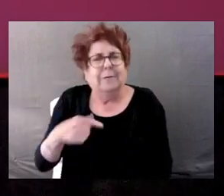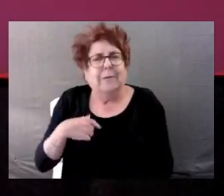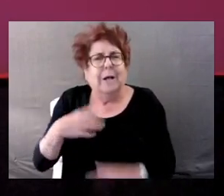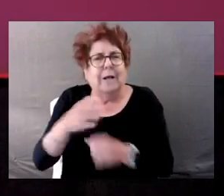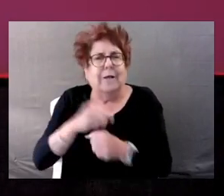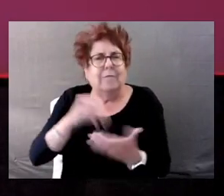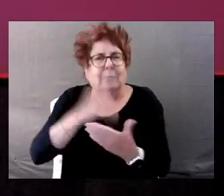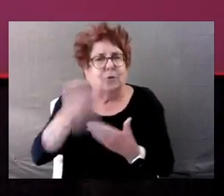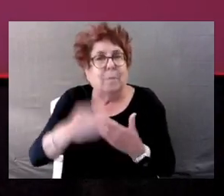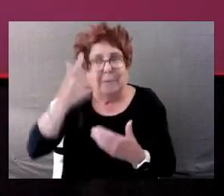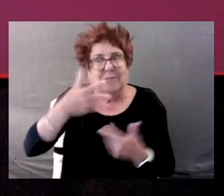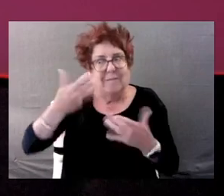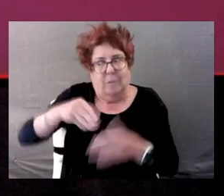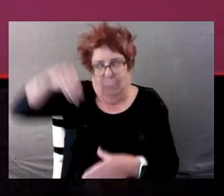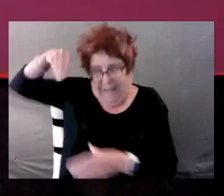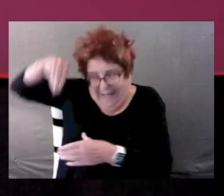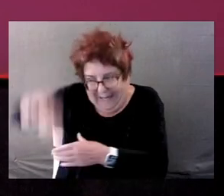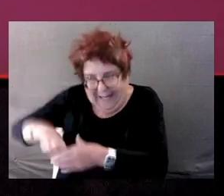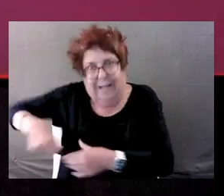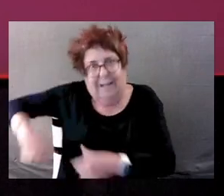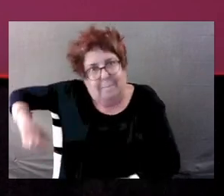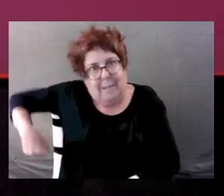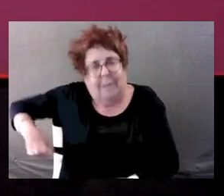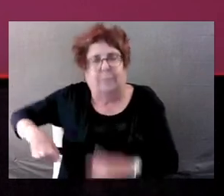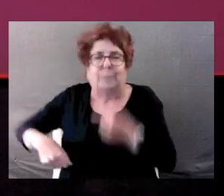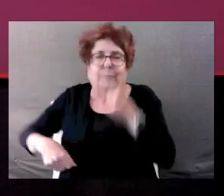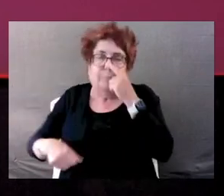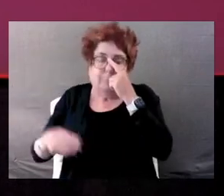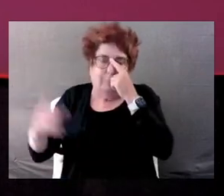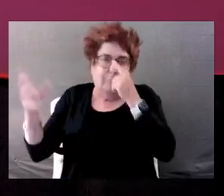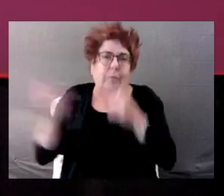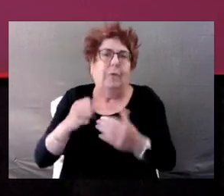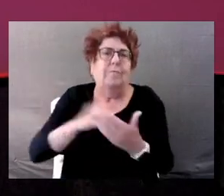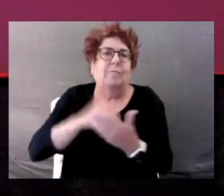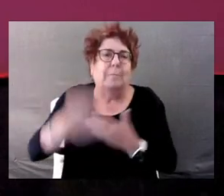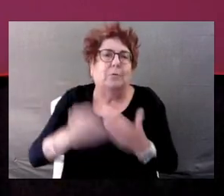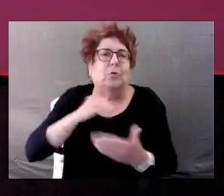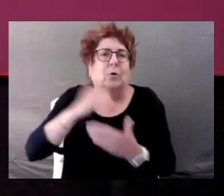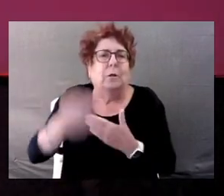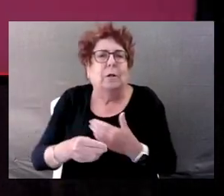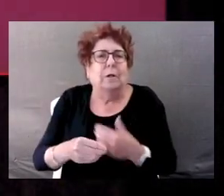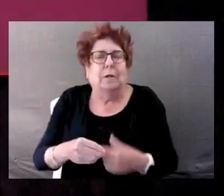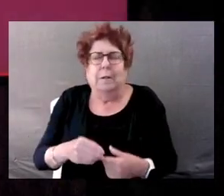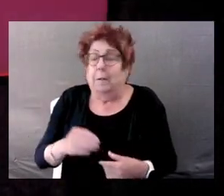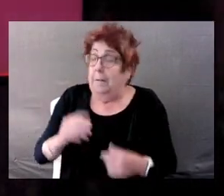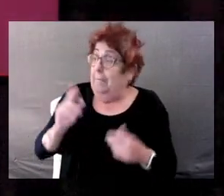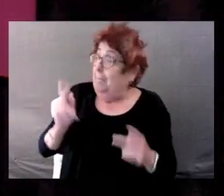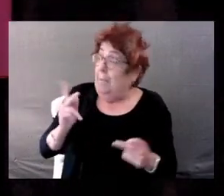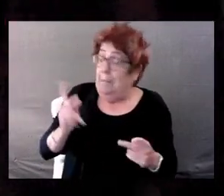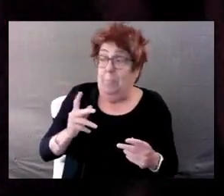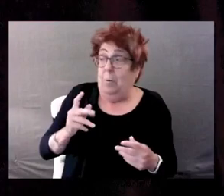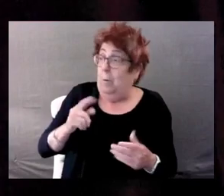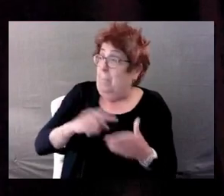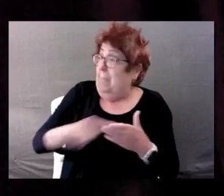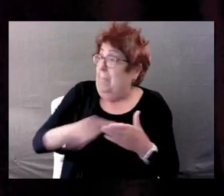bag, y'all. So I get the flip chart. I pull the flip chart out. Those people paying you, and then you out here talking about the young and